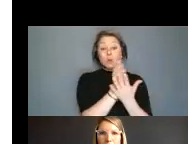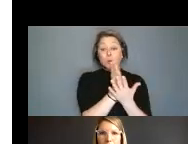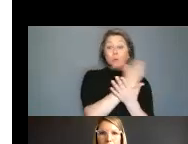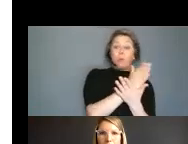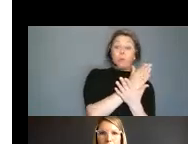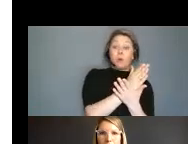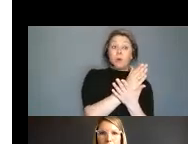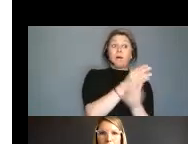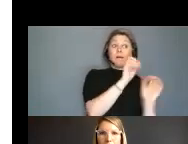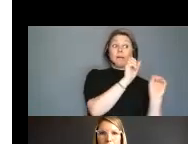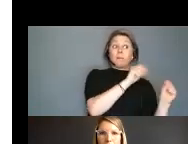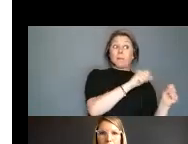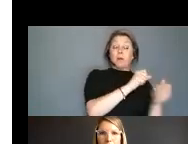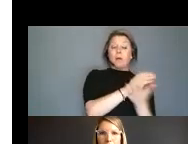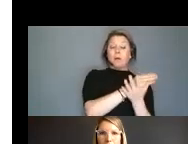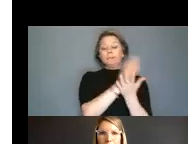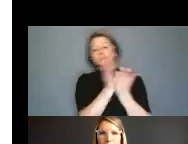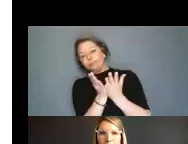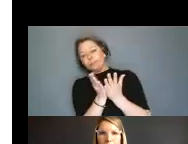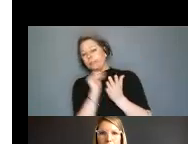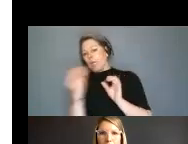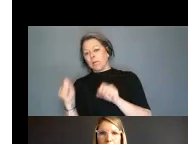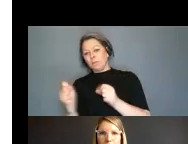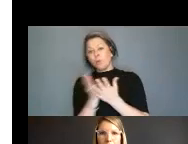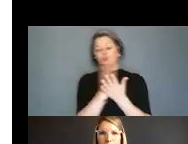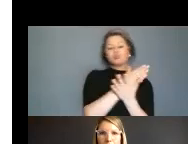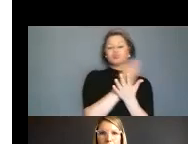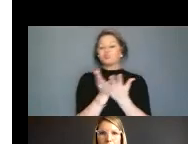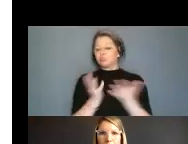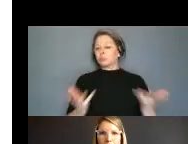in respect to particular decisions. So